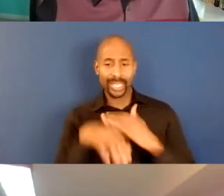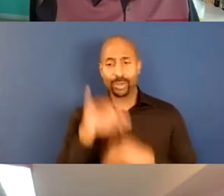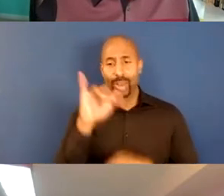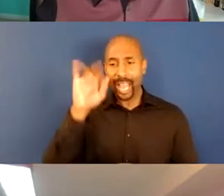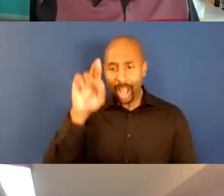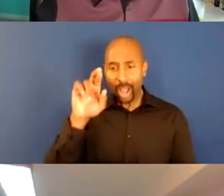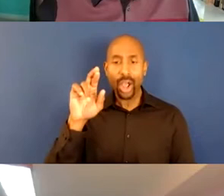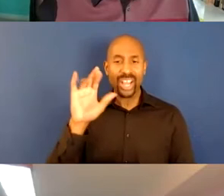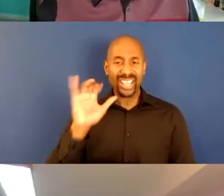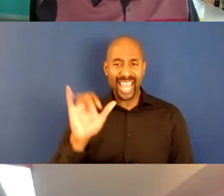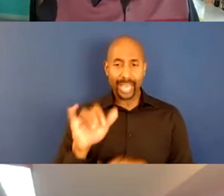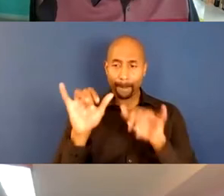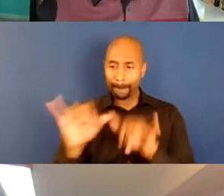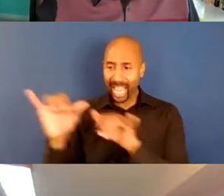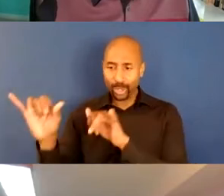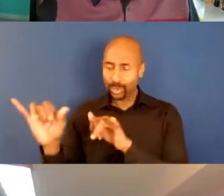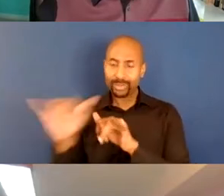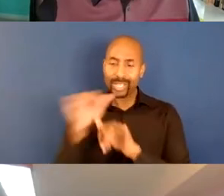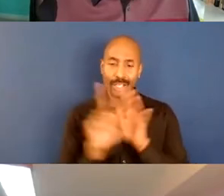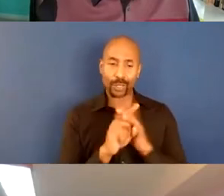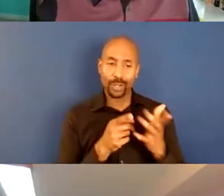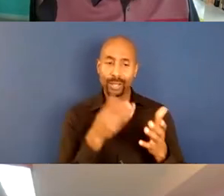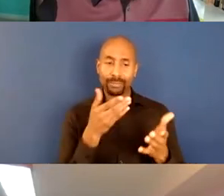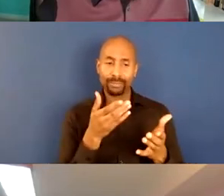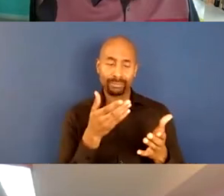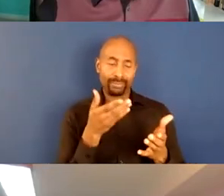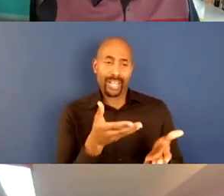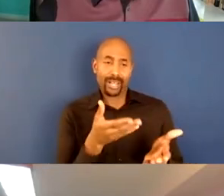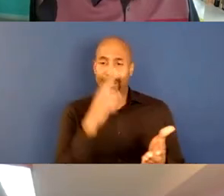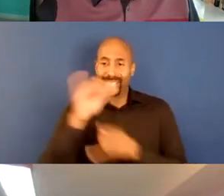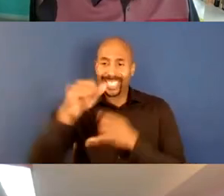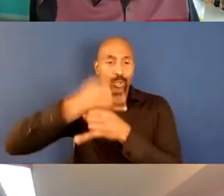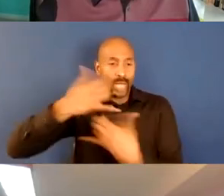committed to the international. I was wrong.